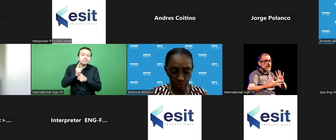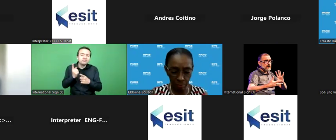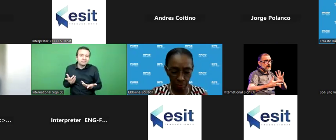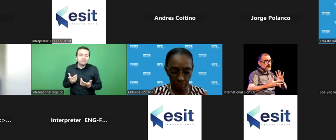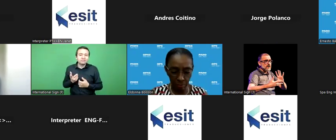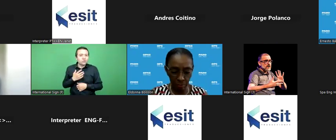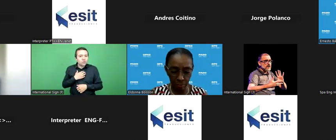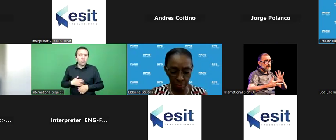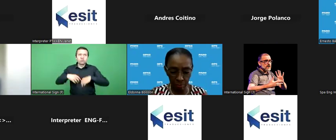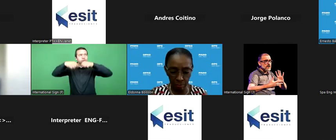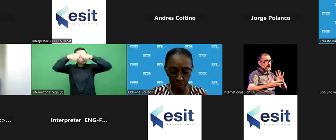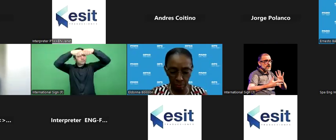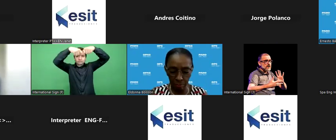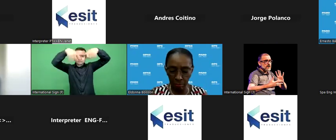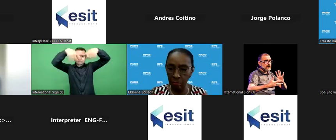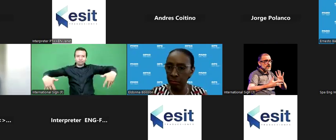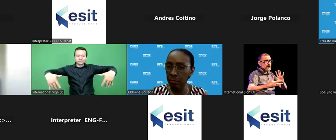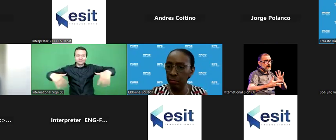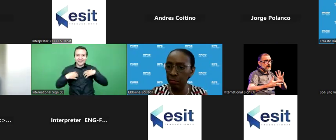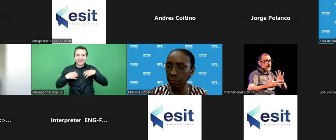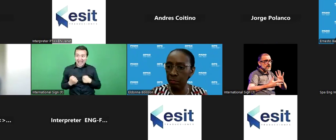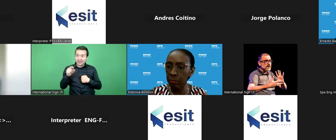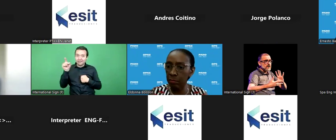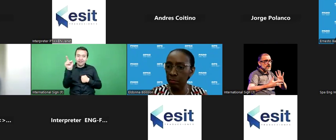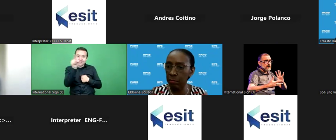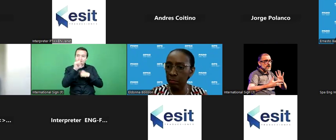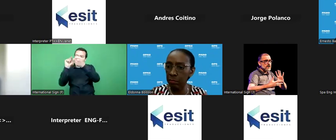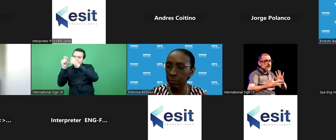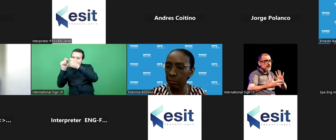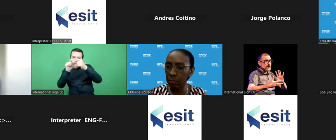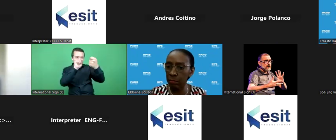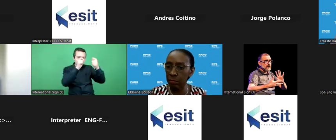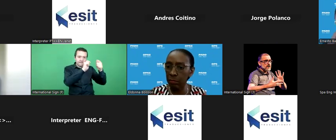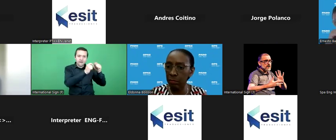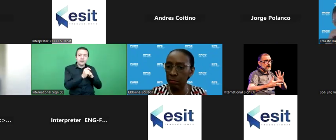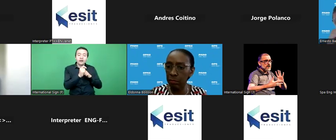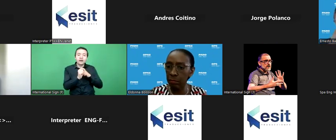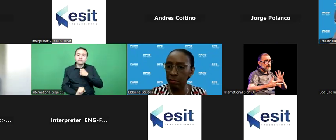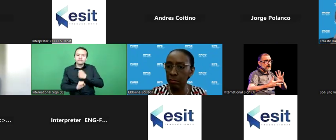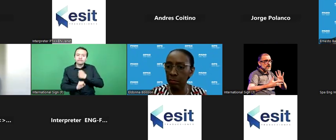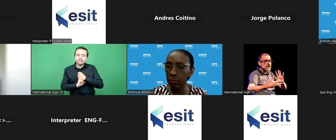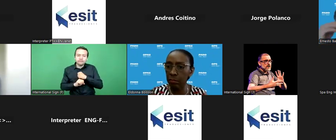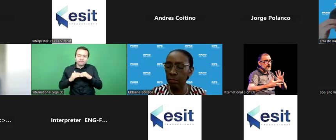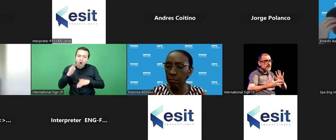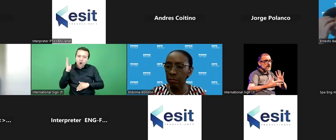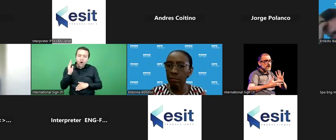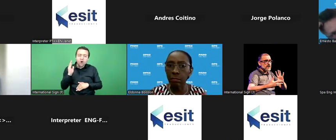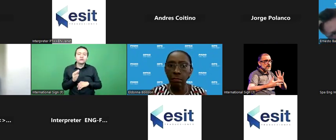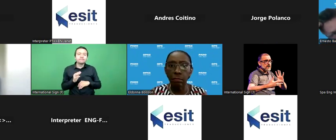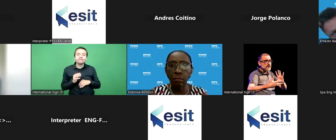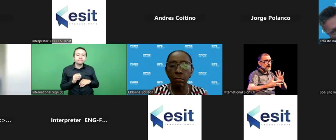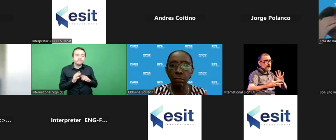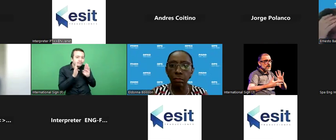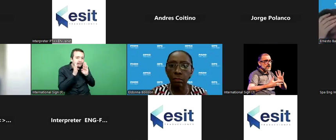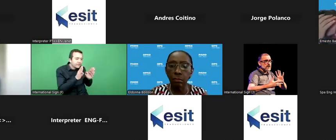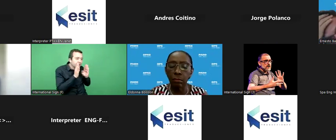health care. Those transformations are very complex. I don't know any of our countries that will not have a very